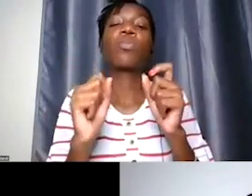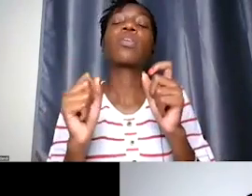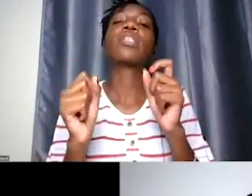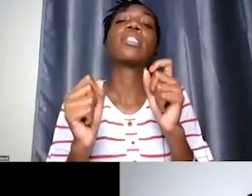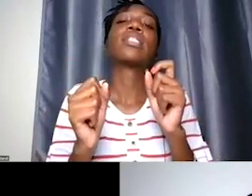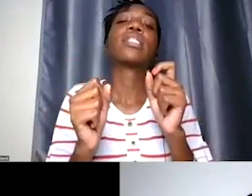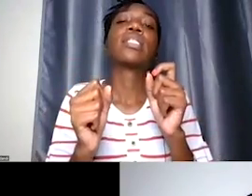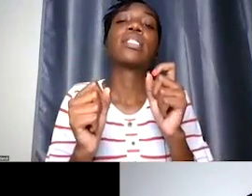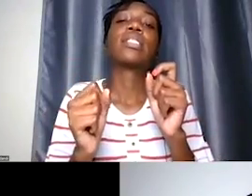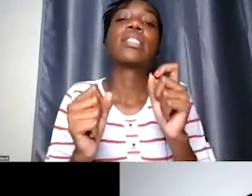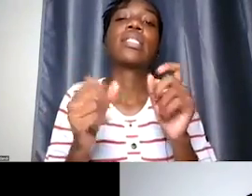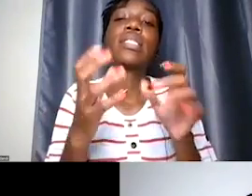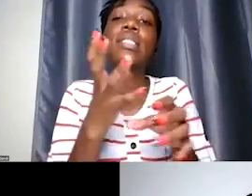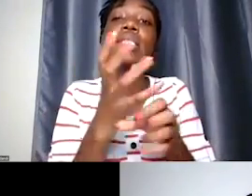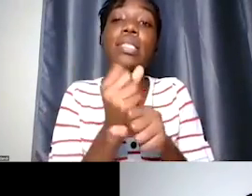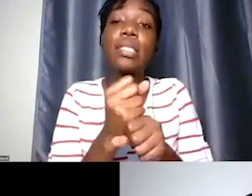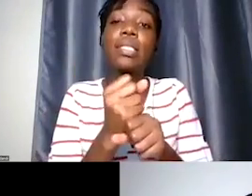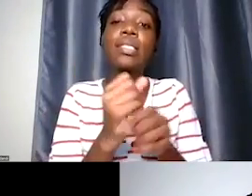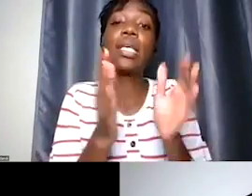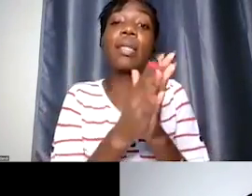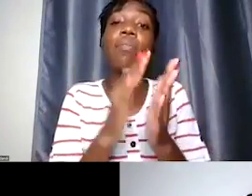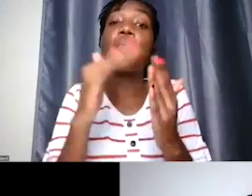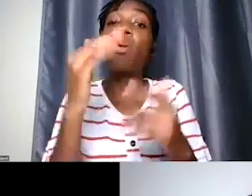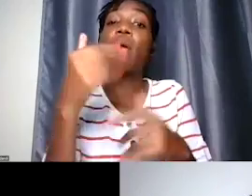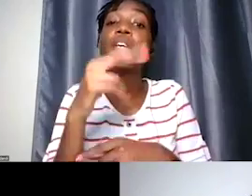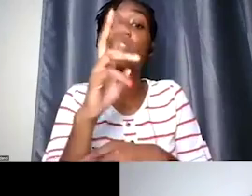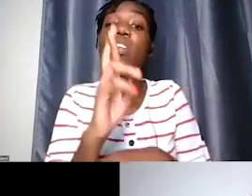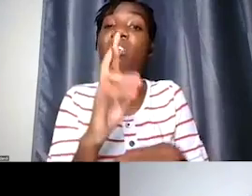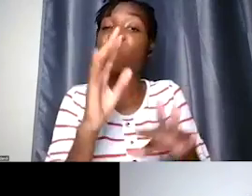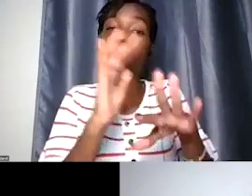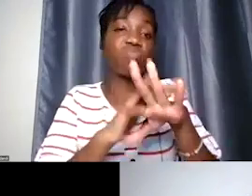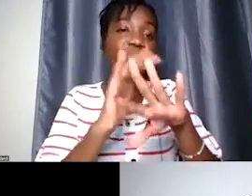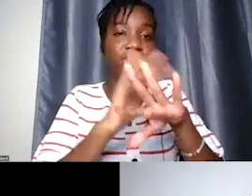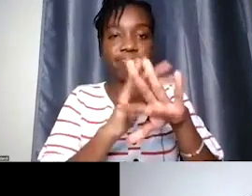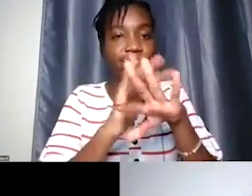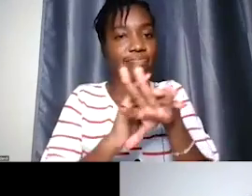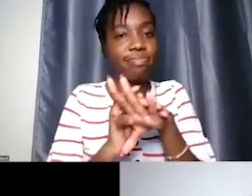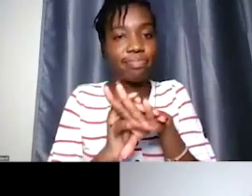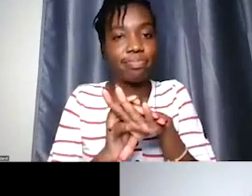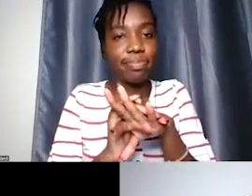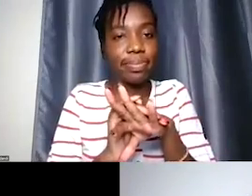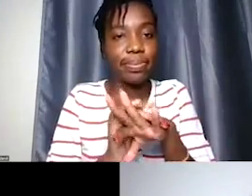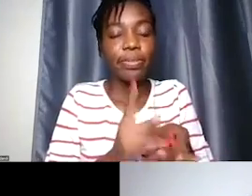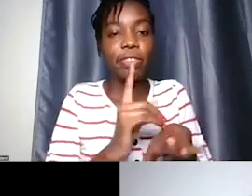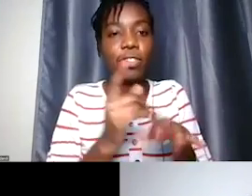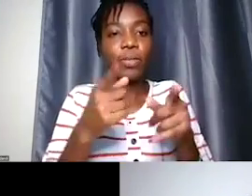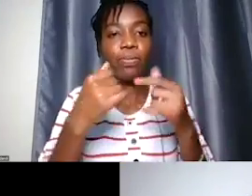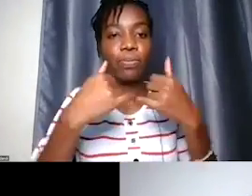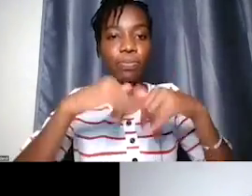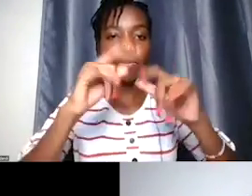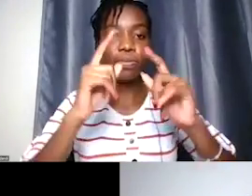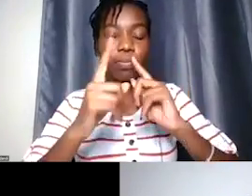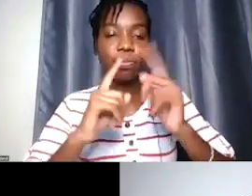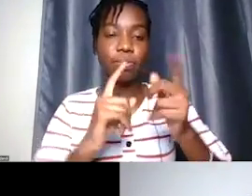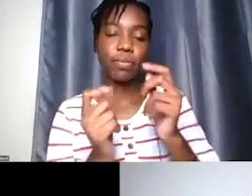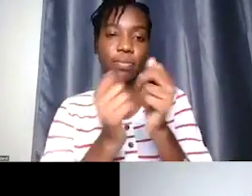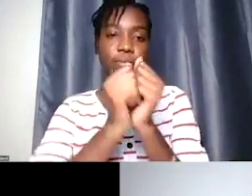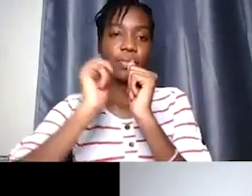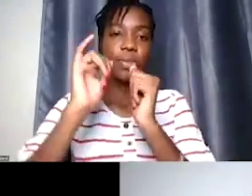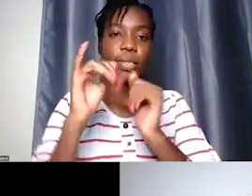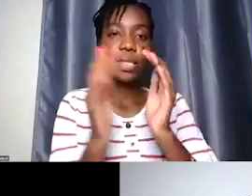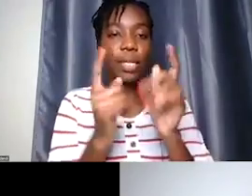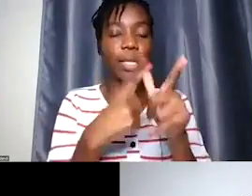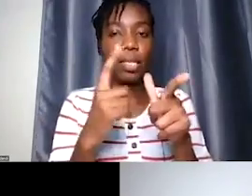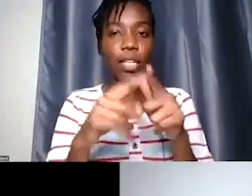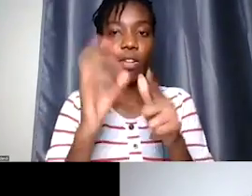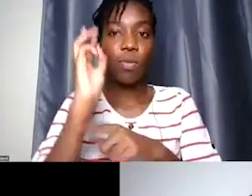HR, they are very, very good. Try to talk to your HRM, and he or she will be able to help you. In case you are